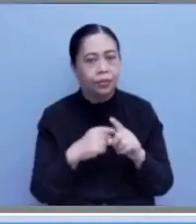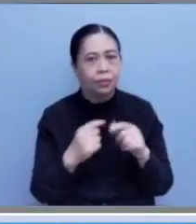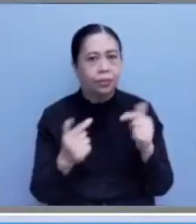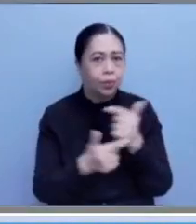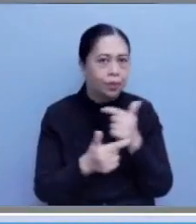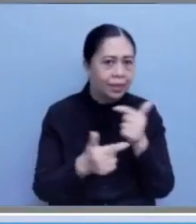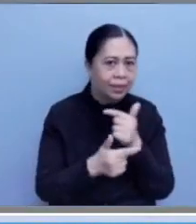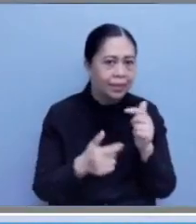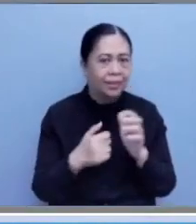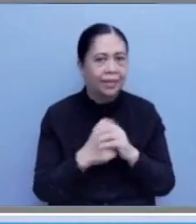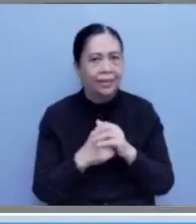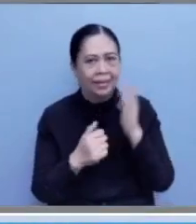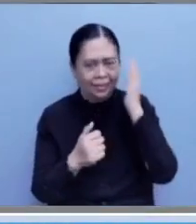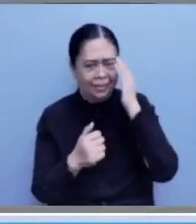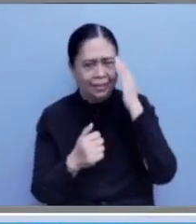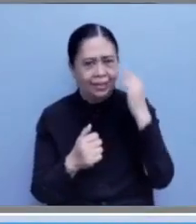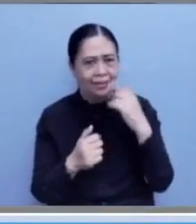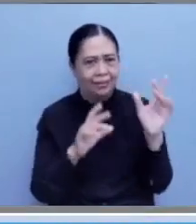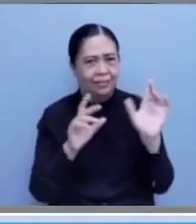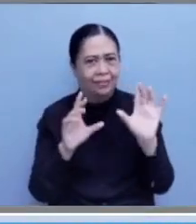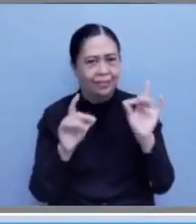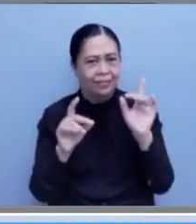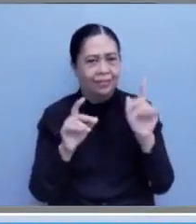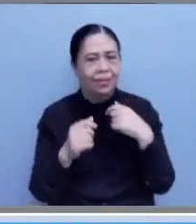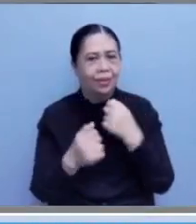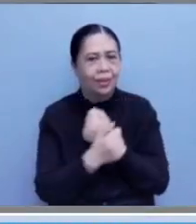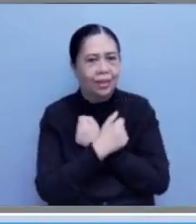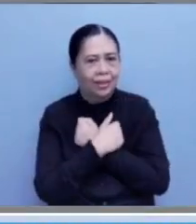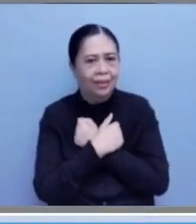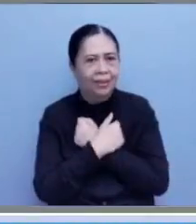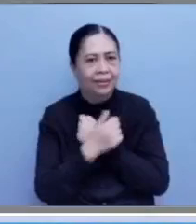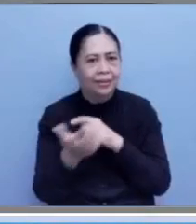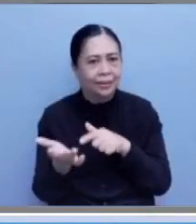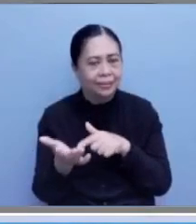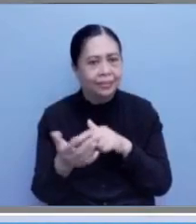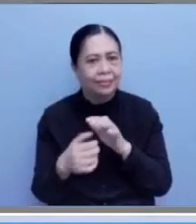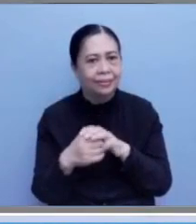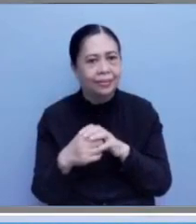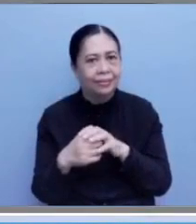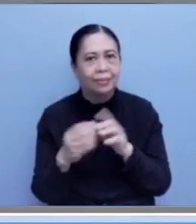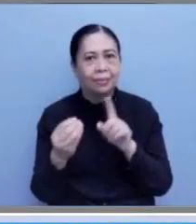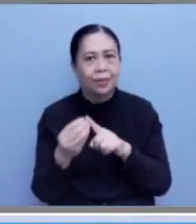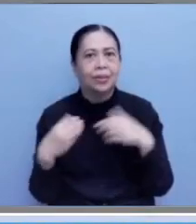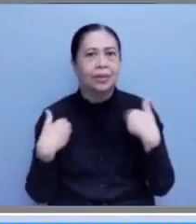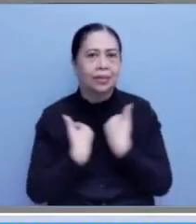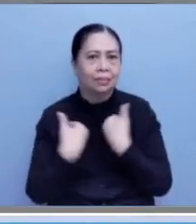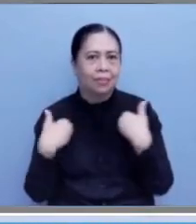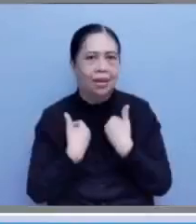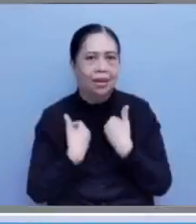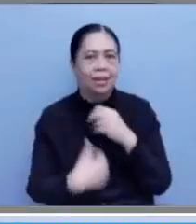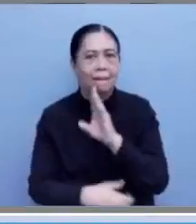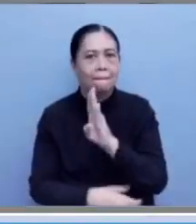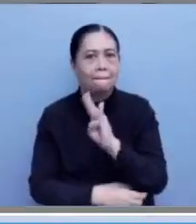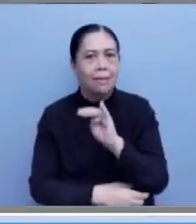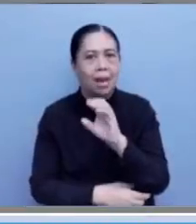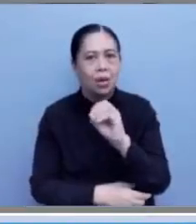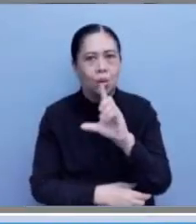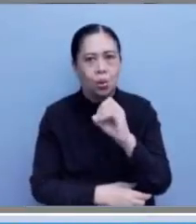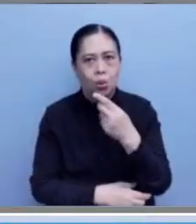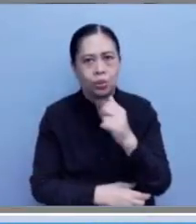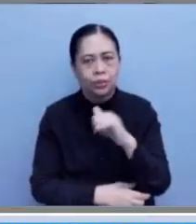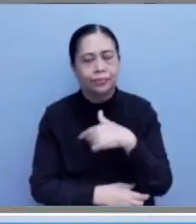and music, ako ay mahilig ako ng mga hayop and biology. So I was